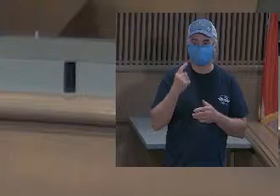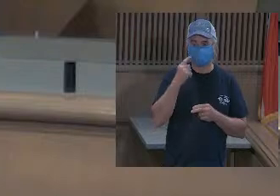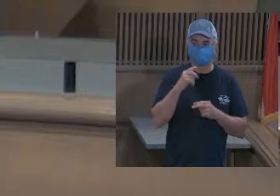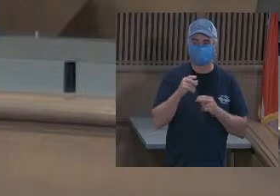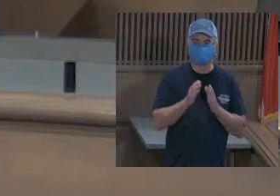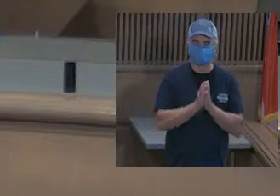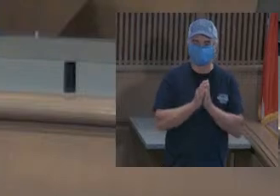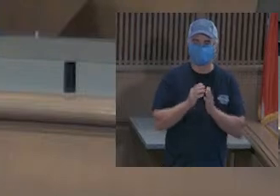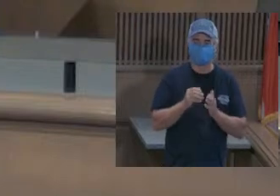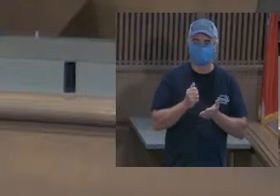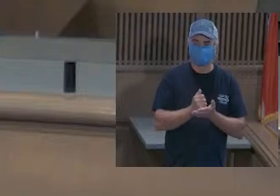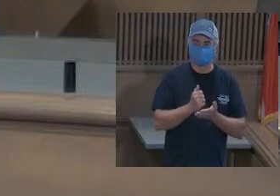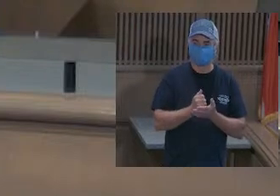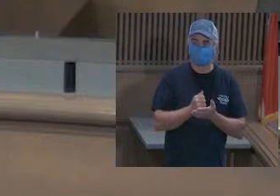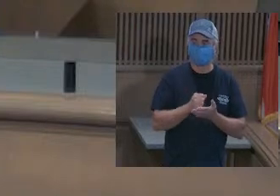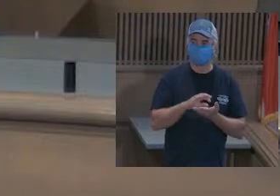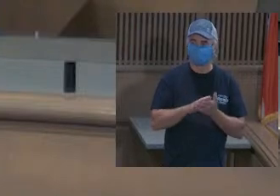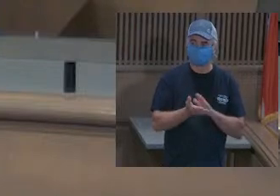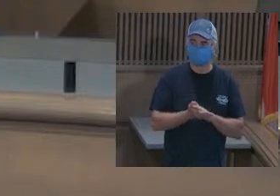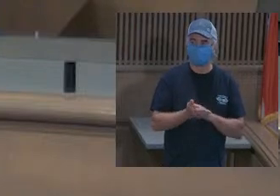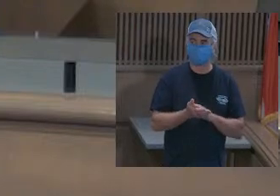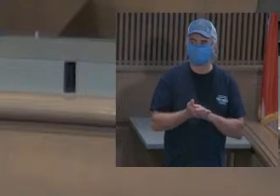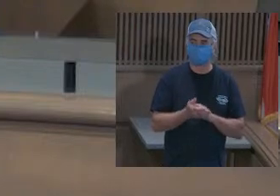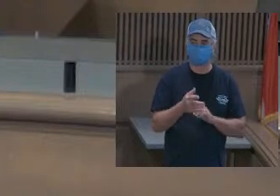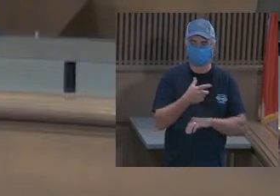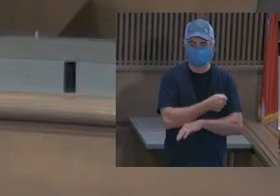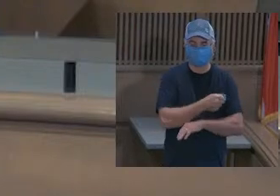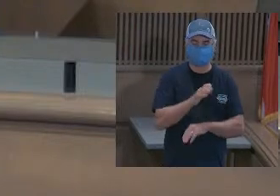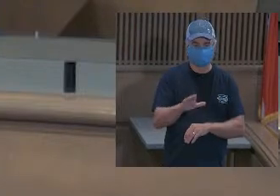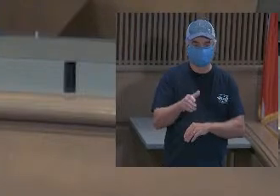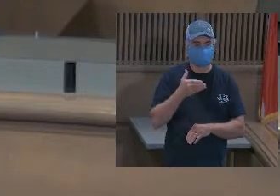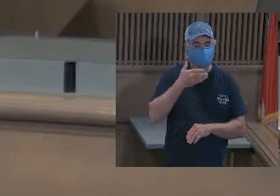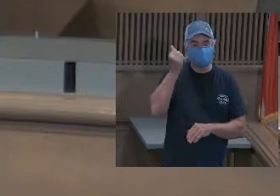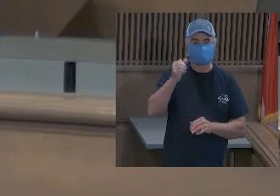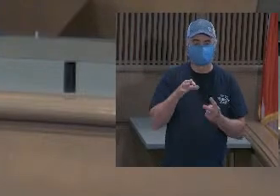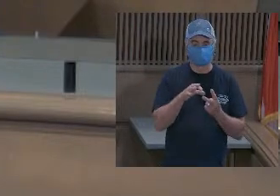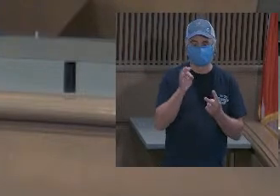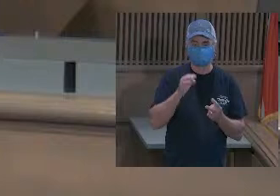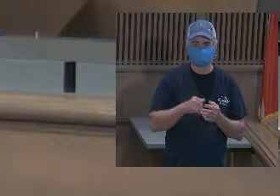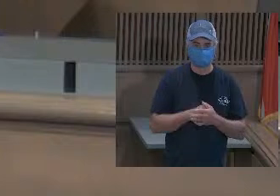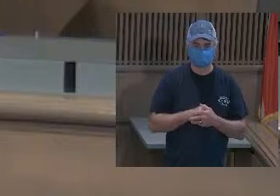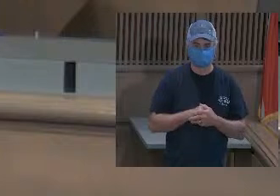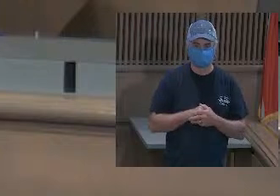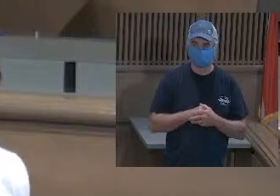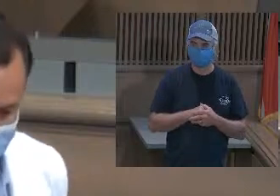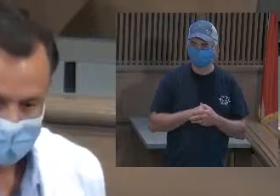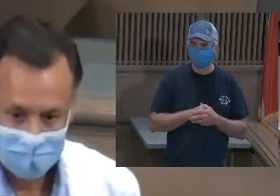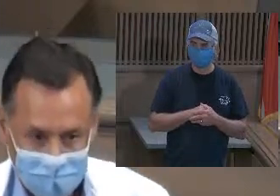helpful. Getting vaccinated is probably the best thing you can do. Thank you.